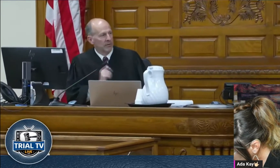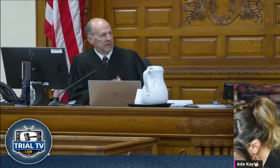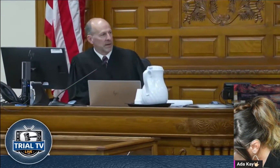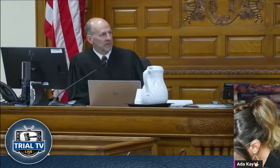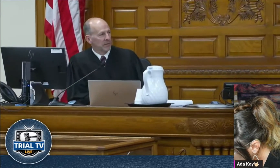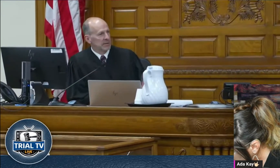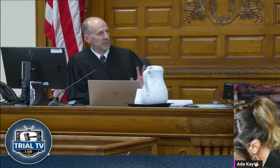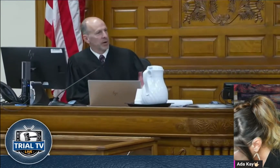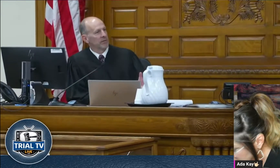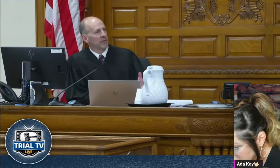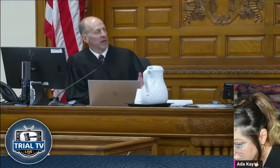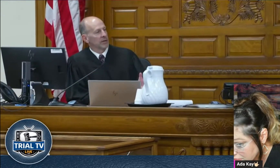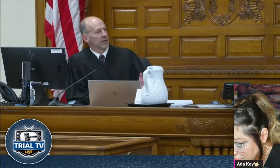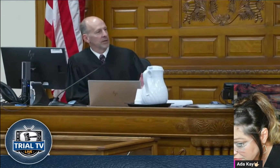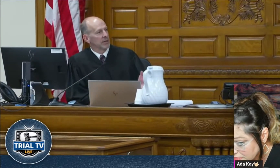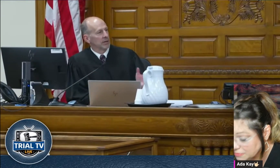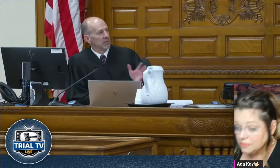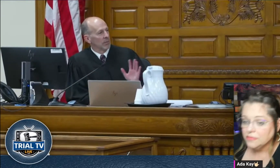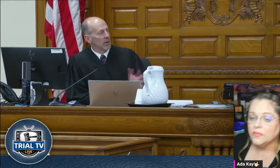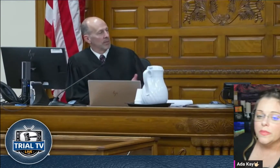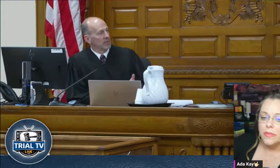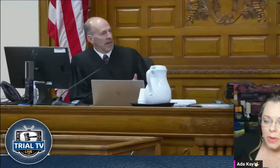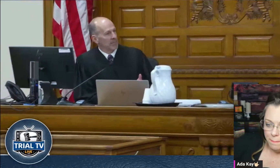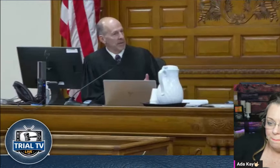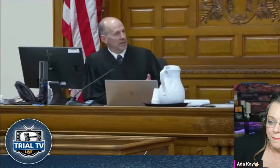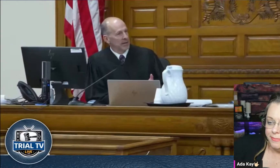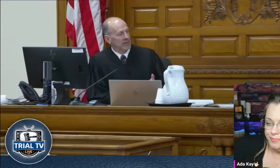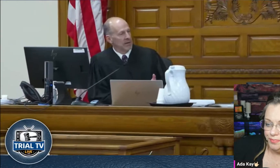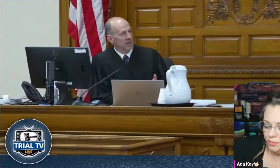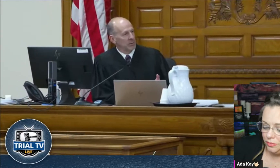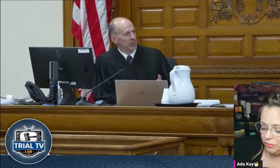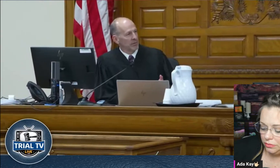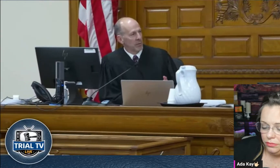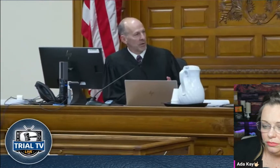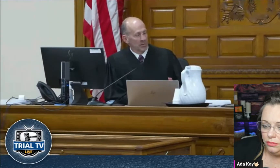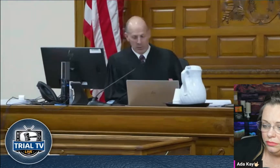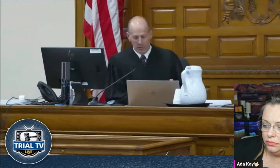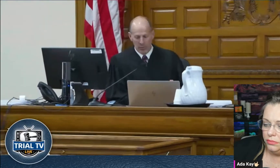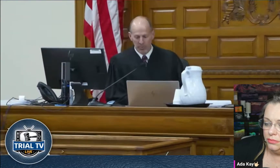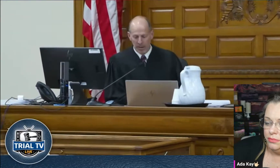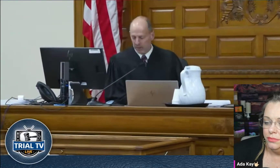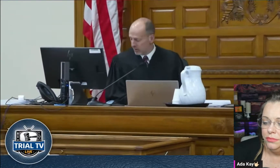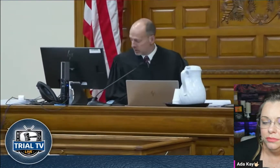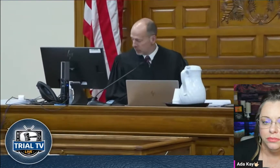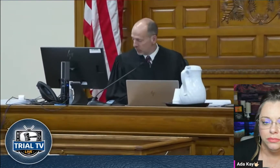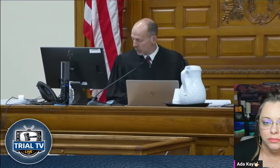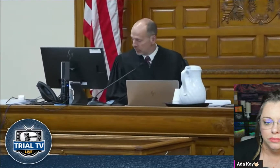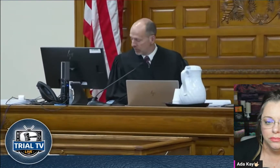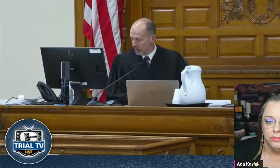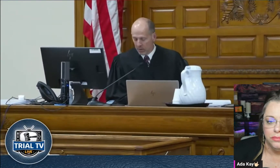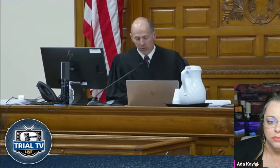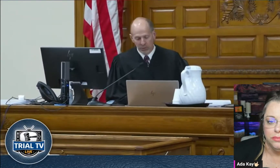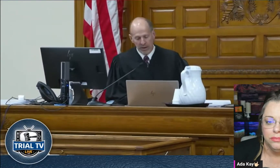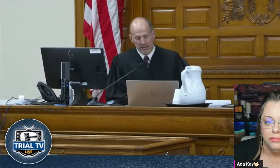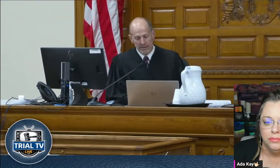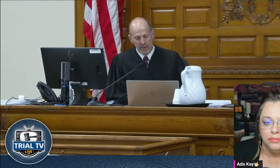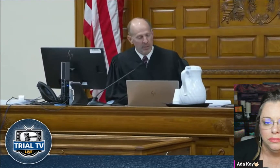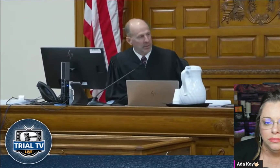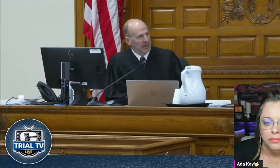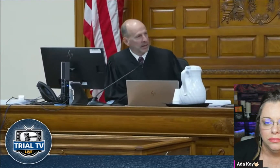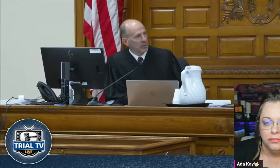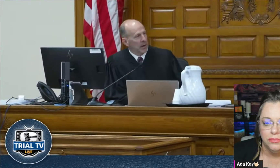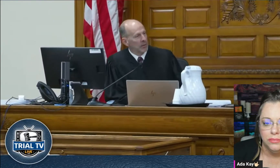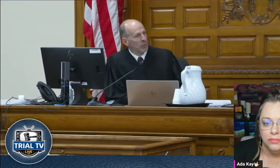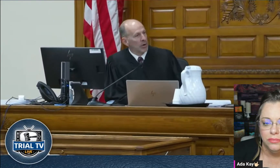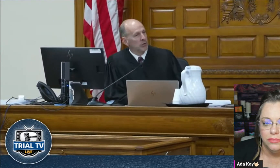Okay, perfect spot for us to break for lunch. Remember the admonition I've given you before. Report back to the jury room. We'll try to start